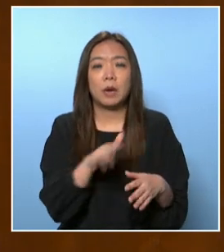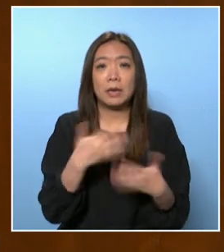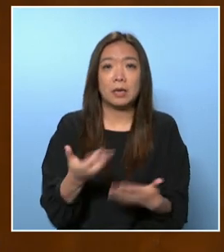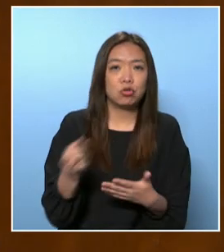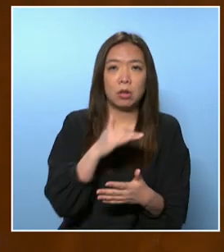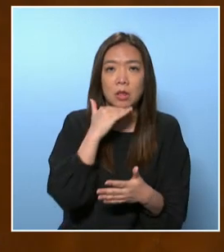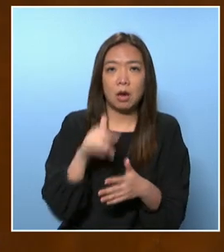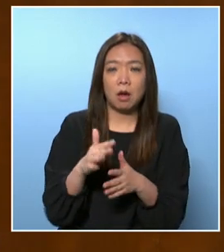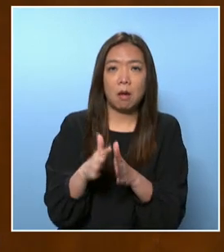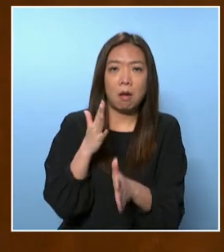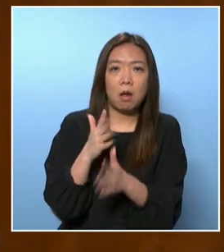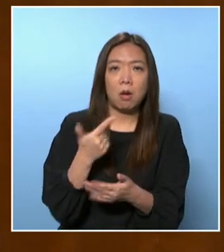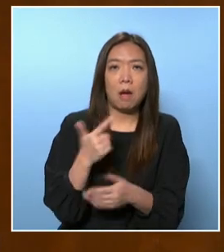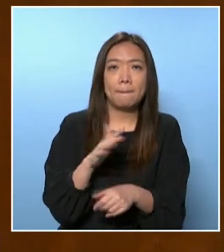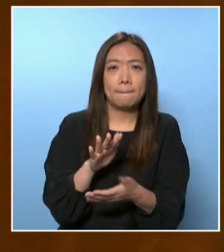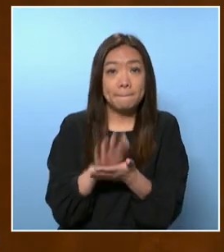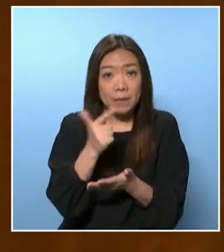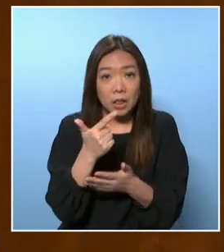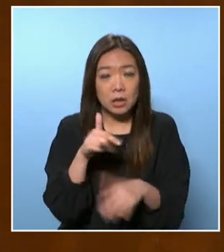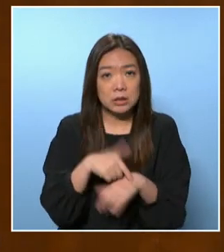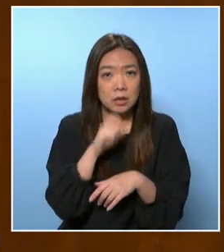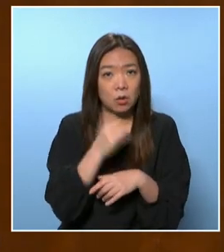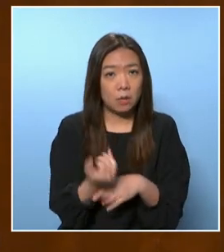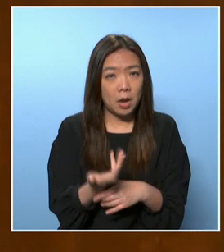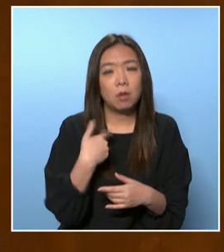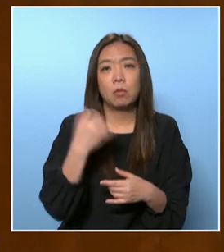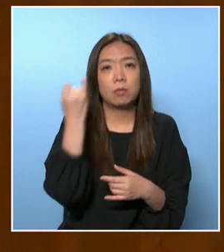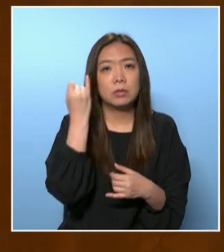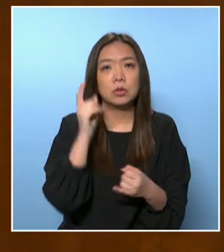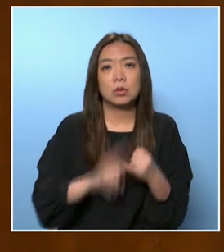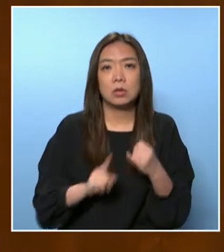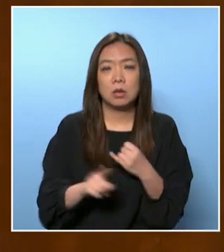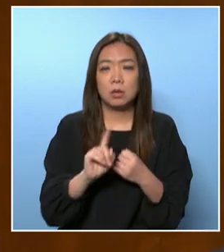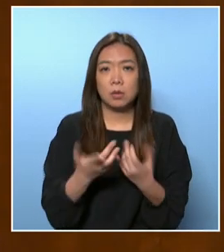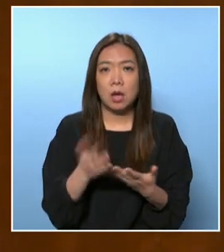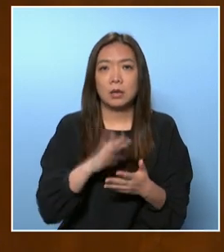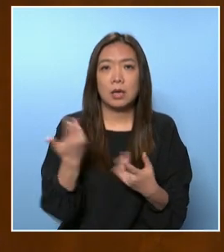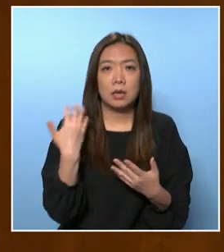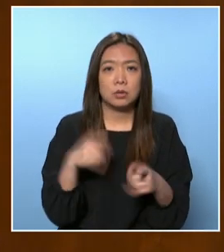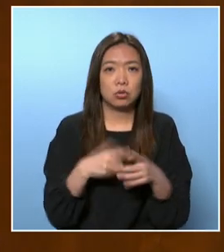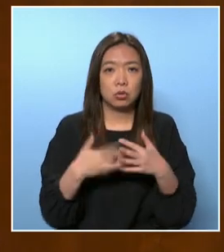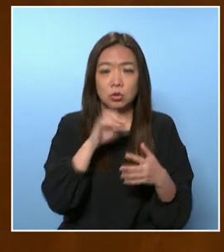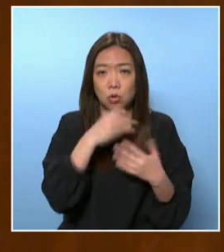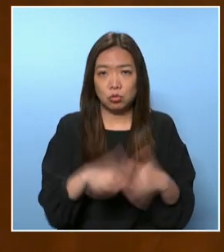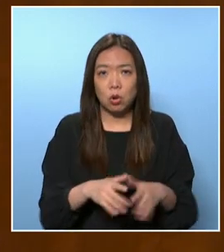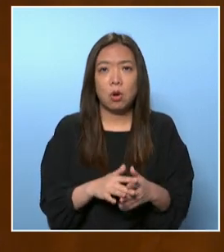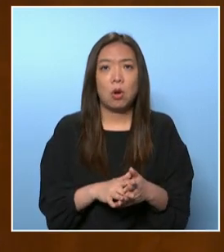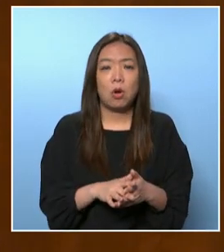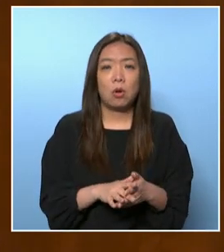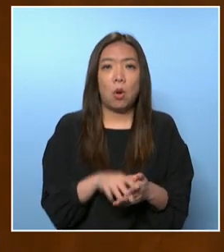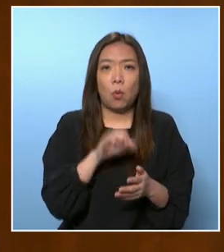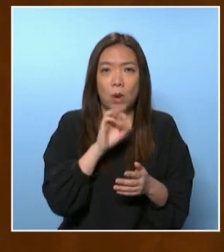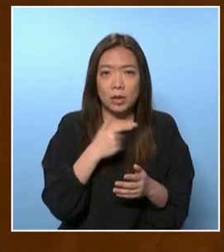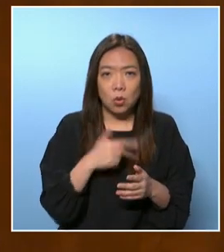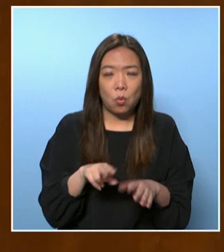$100,000 to get the joint sorted out. And I mean, it's been waiting for so long. I'm not sure how far along is his